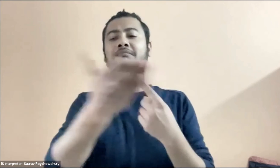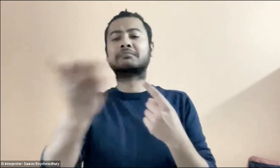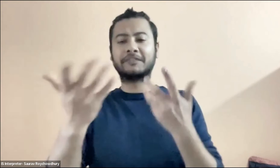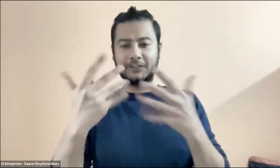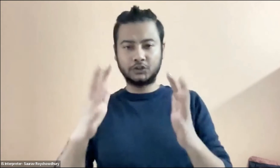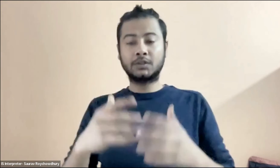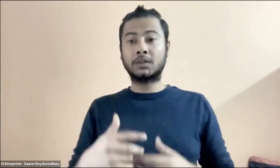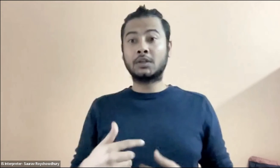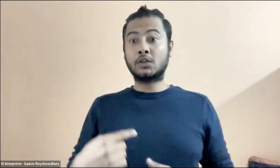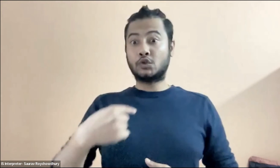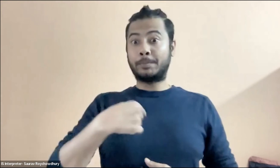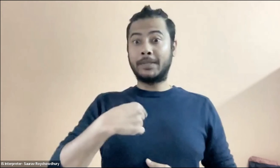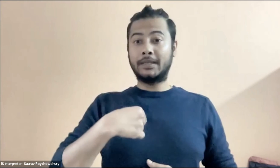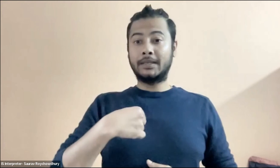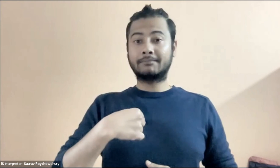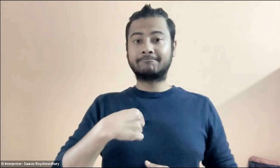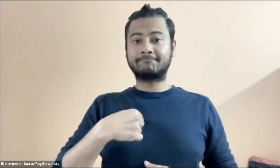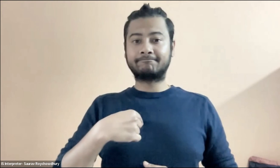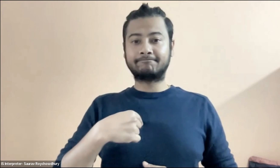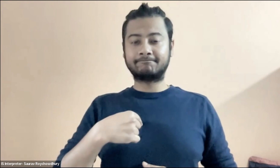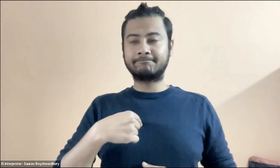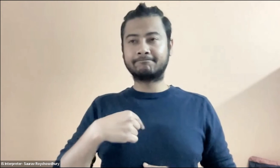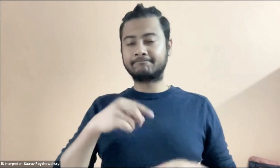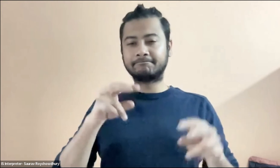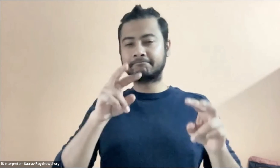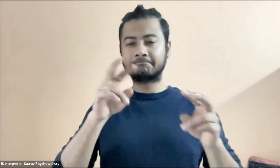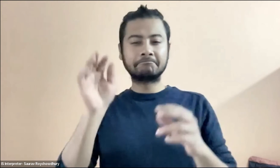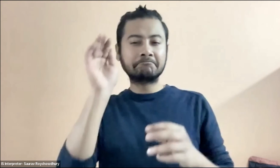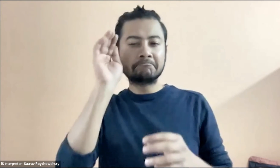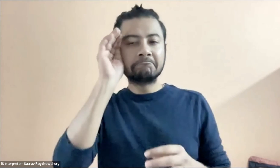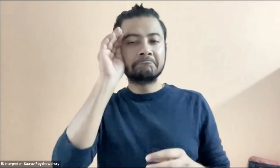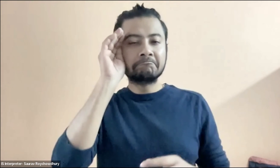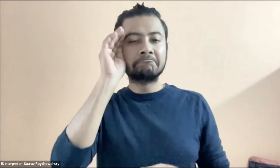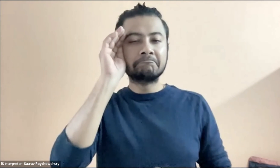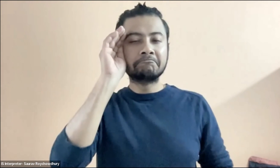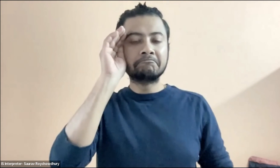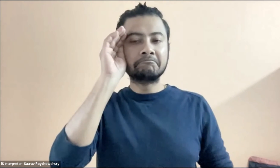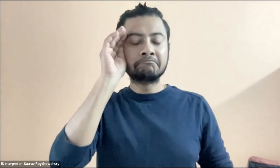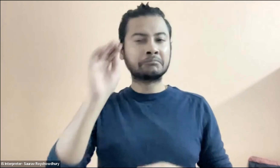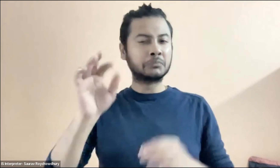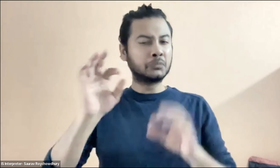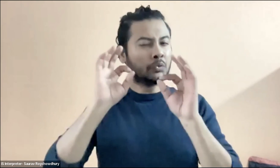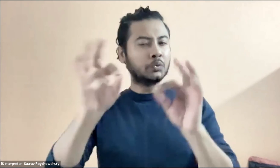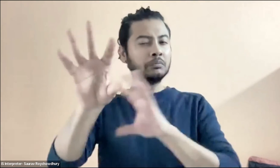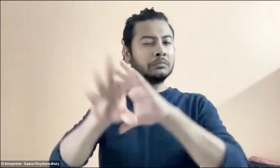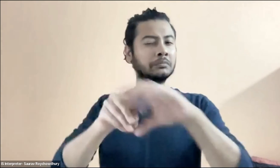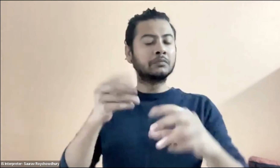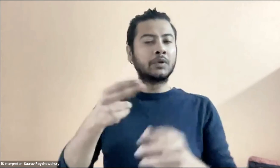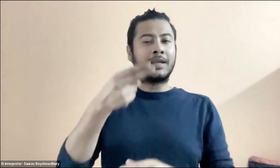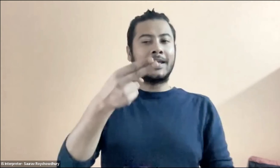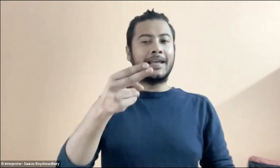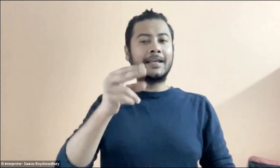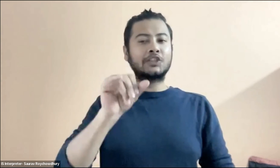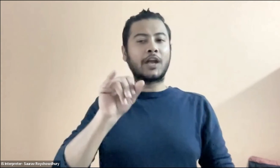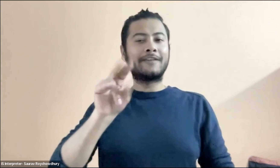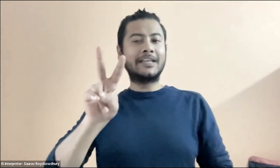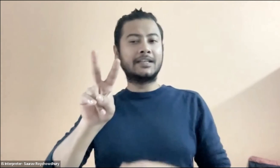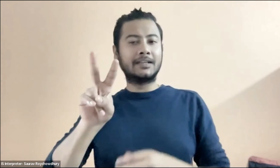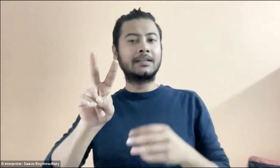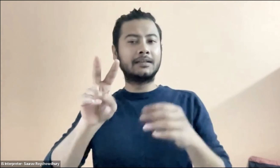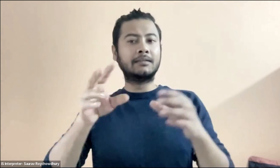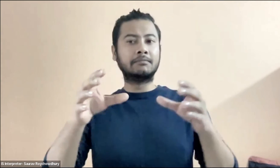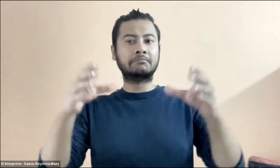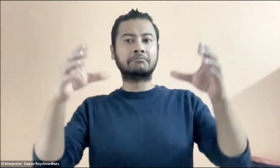of what some of the comments have been about the HIV/AIDS movement, for example, the presentations about what's happened in